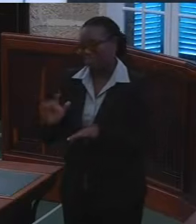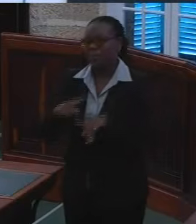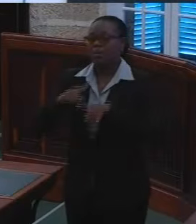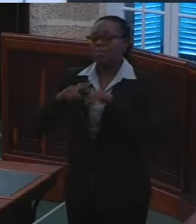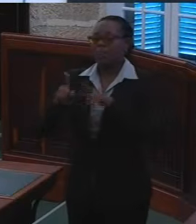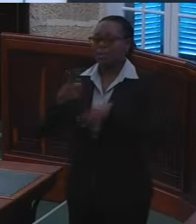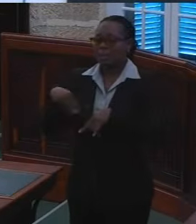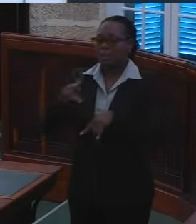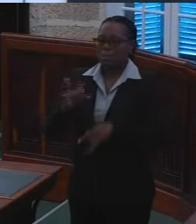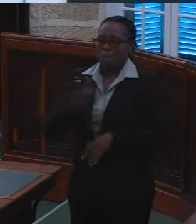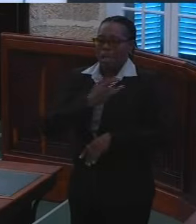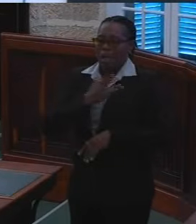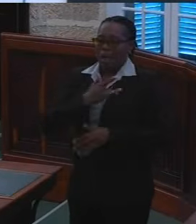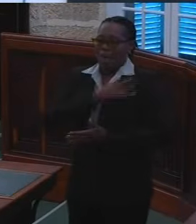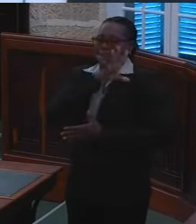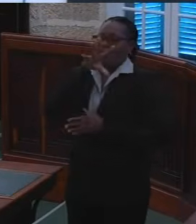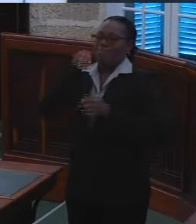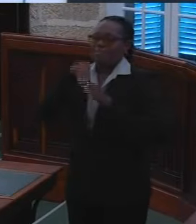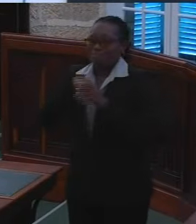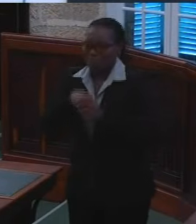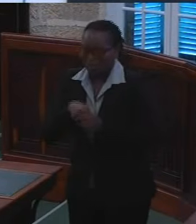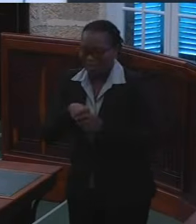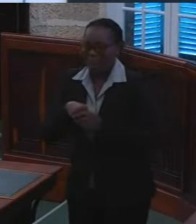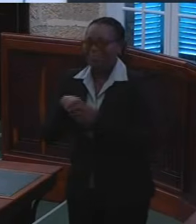would have put their heart into making sure that we made it here.